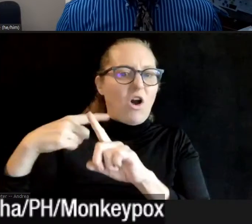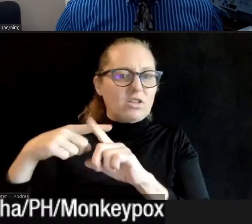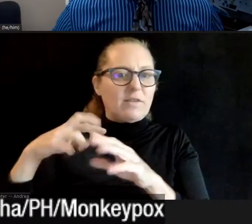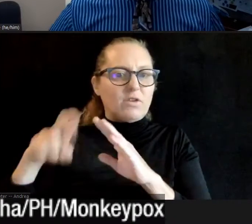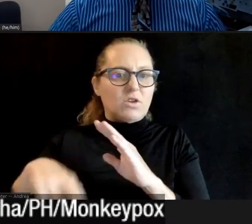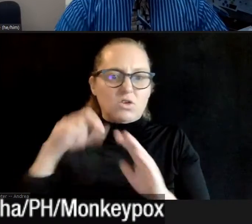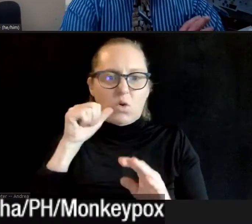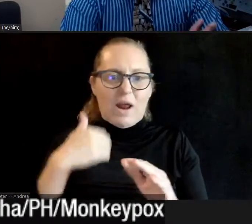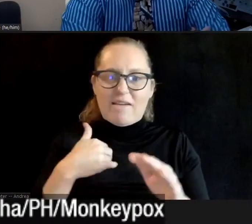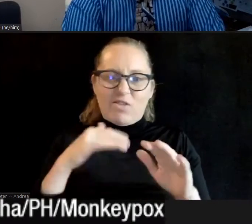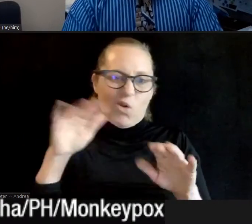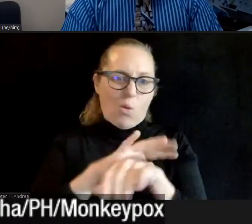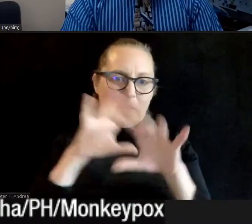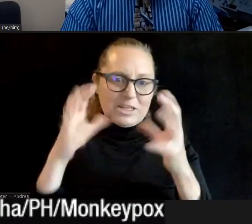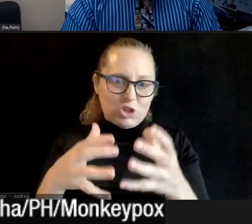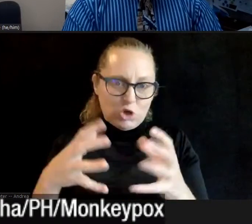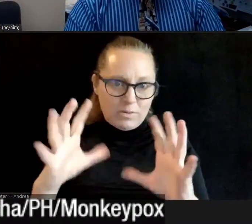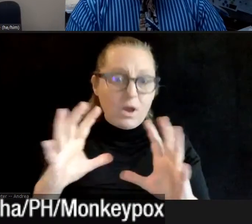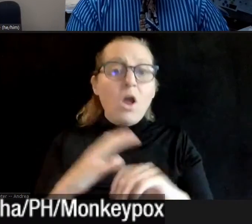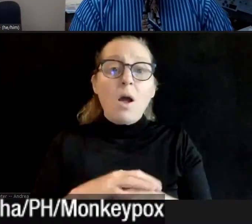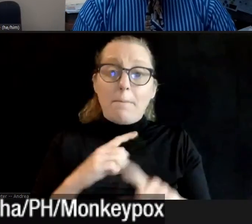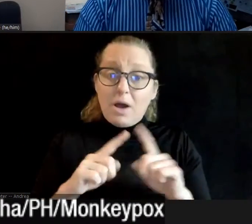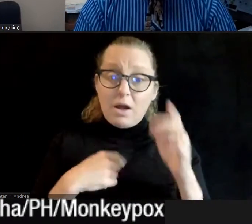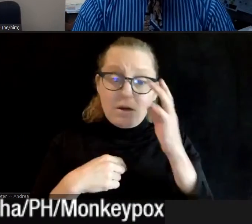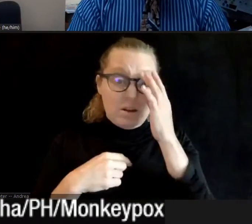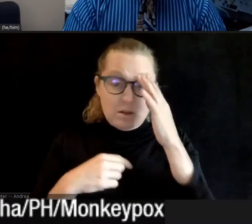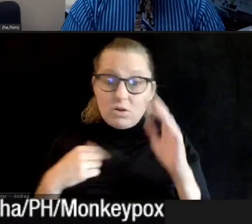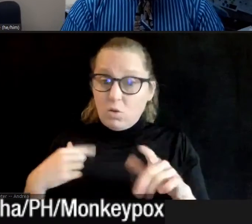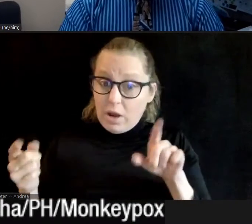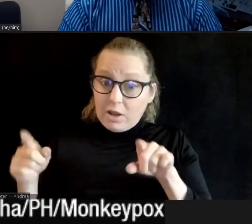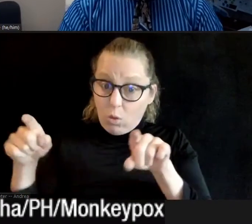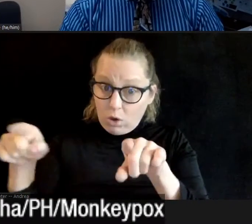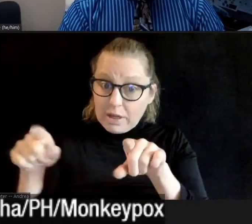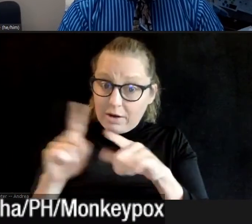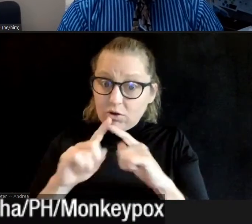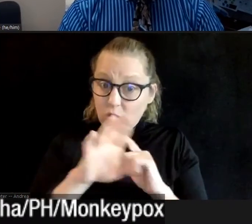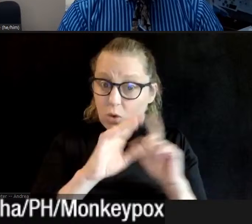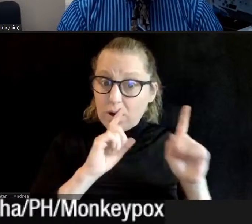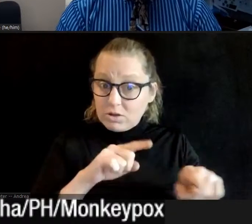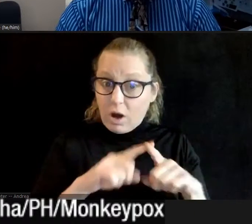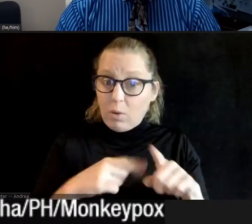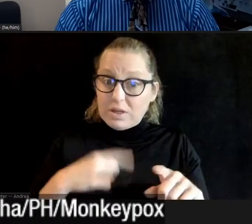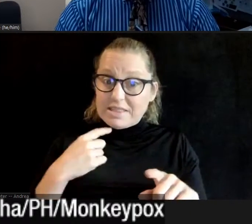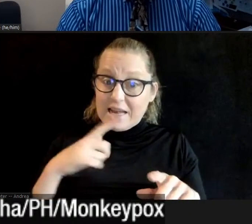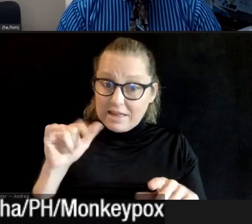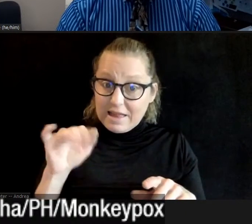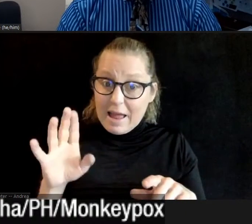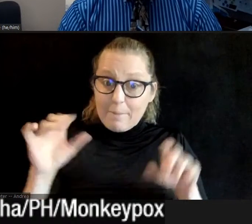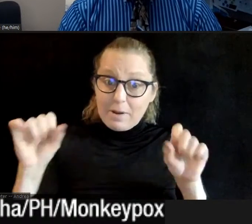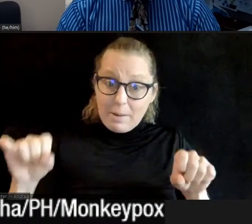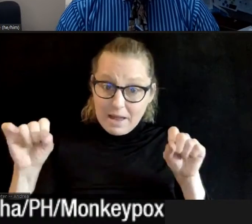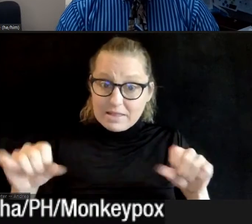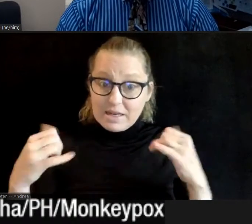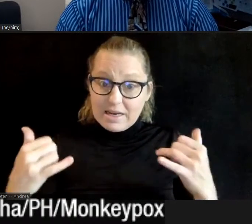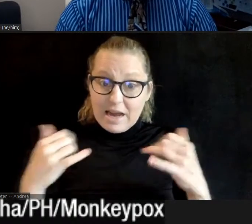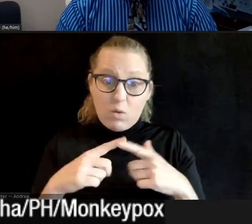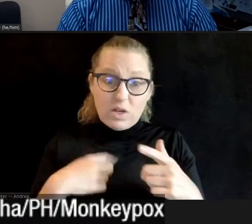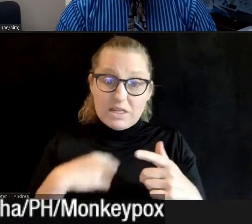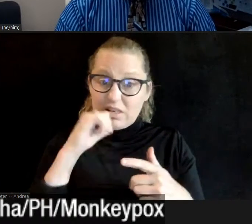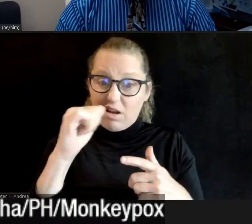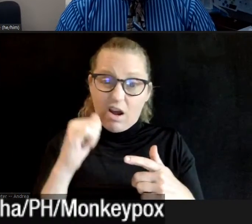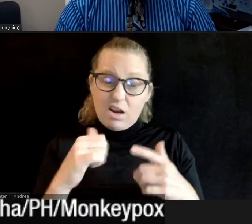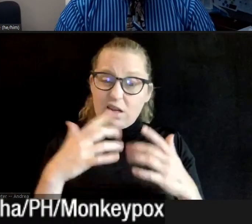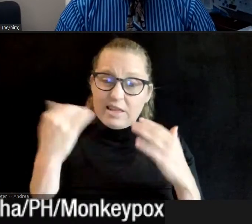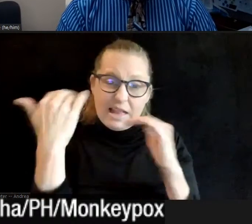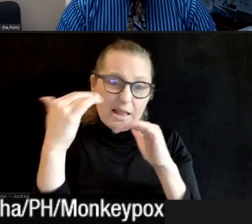full picture of that. But as a corollary to this answer, let me say that laboratory capacity right now is not the